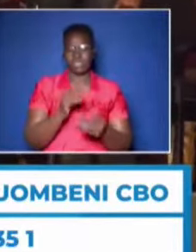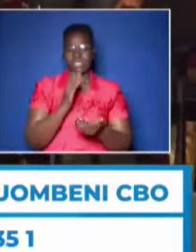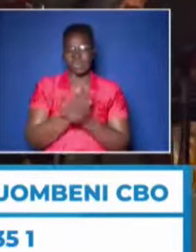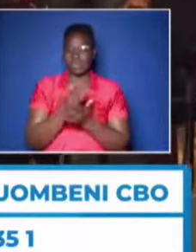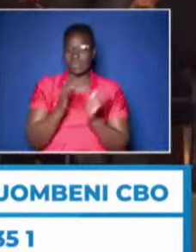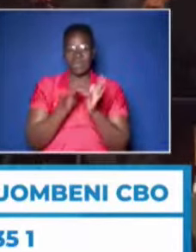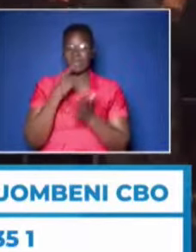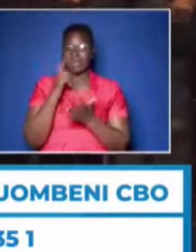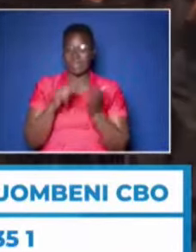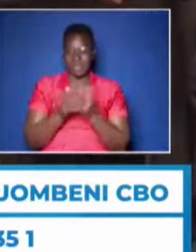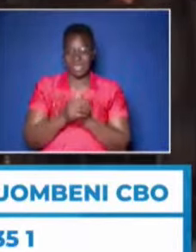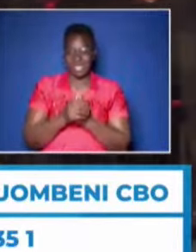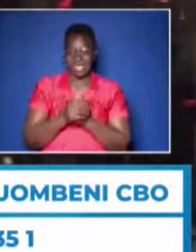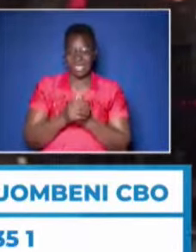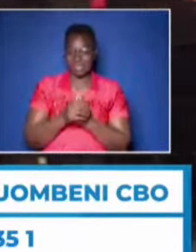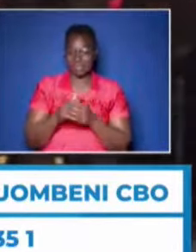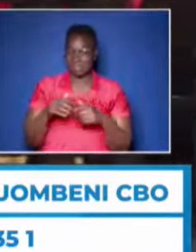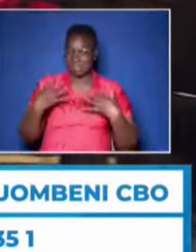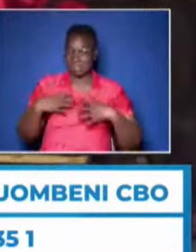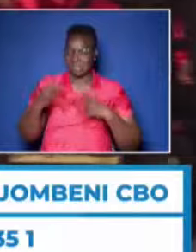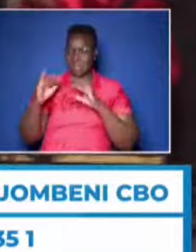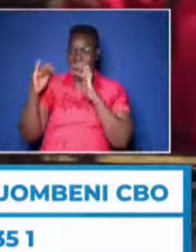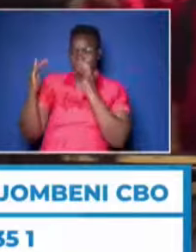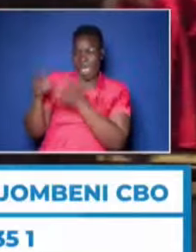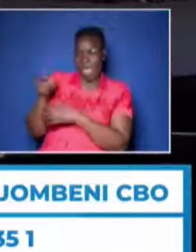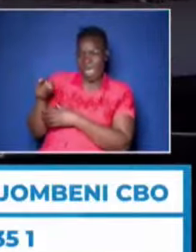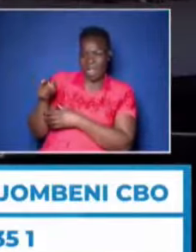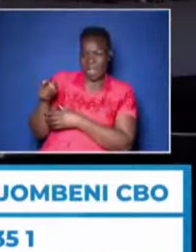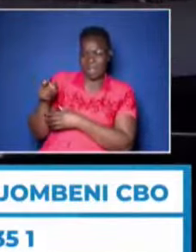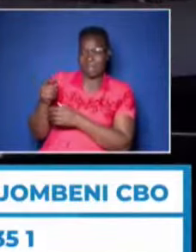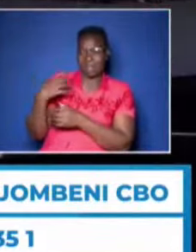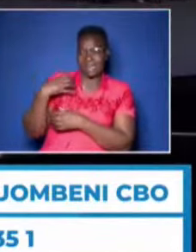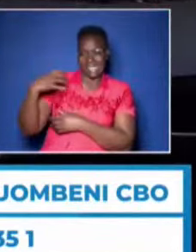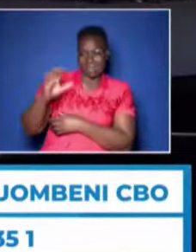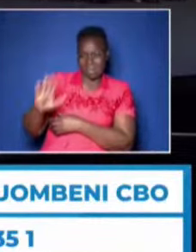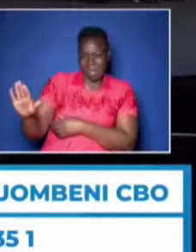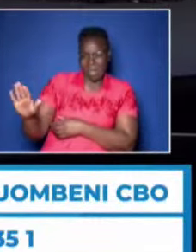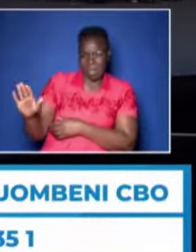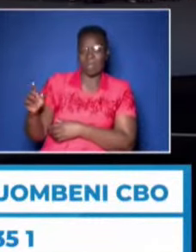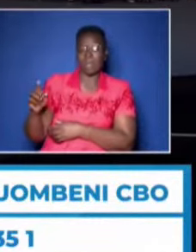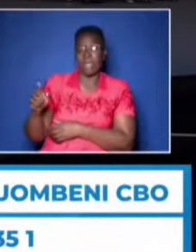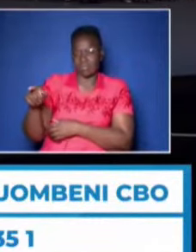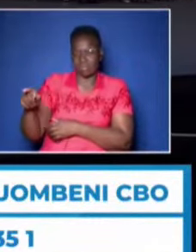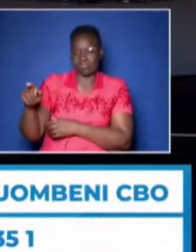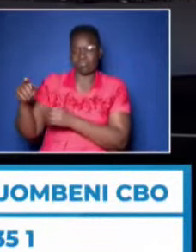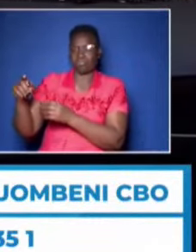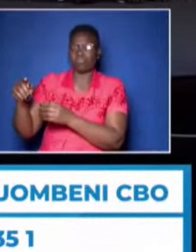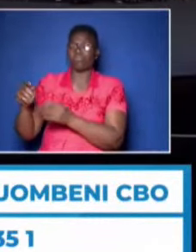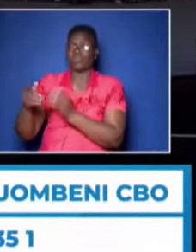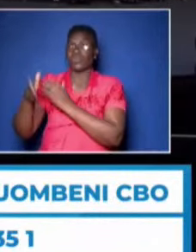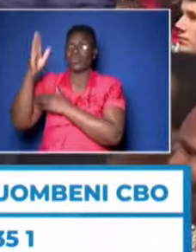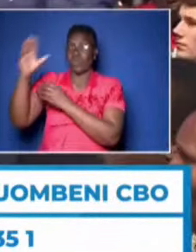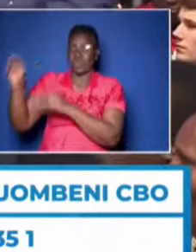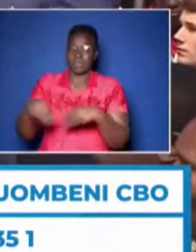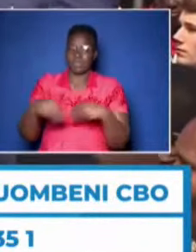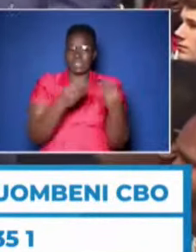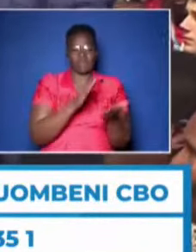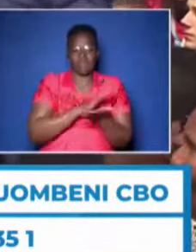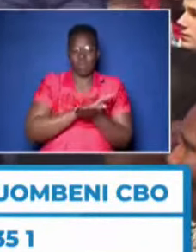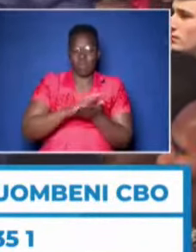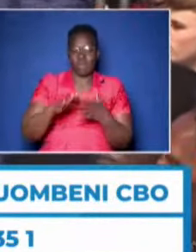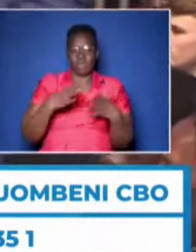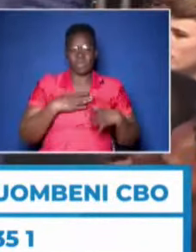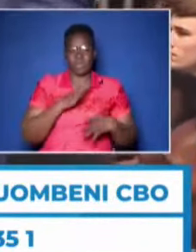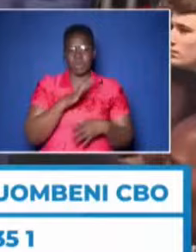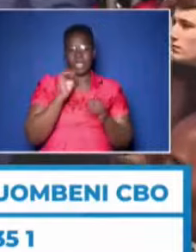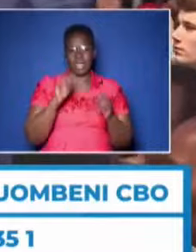wicked belongs to the righteous God Did It For Me me do you want him to